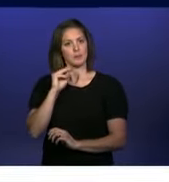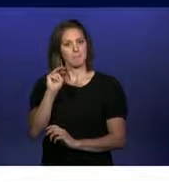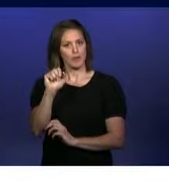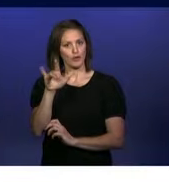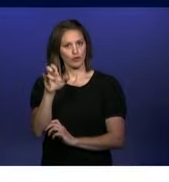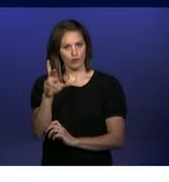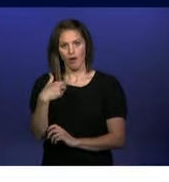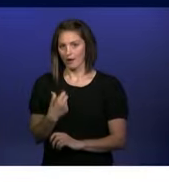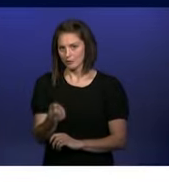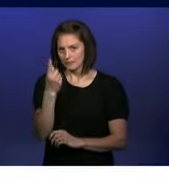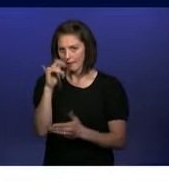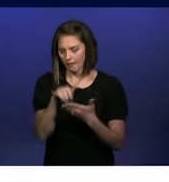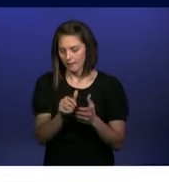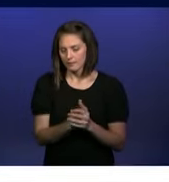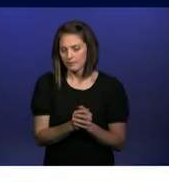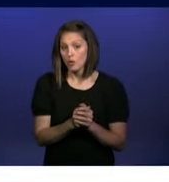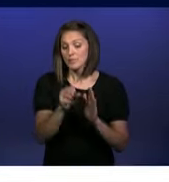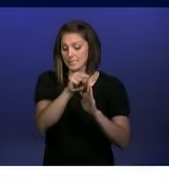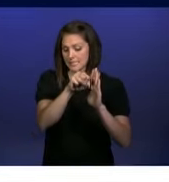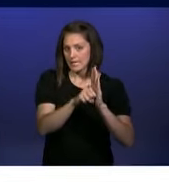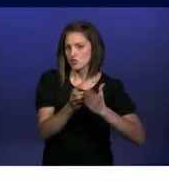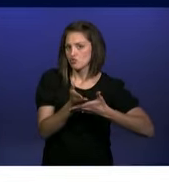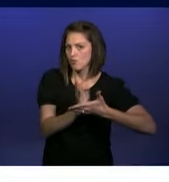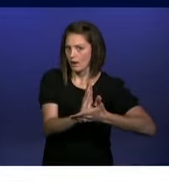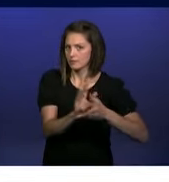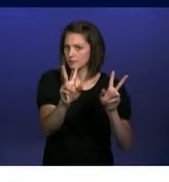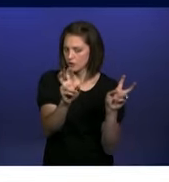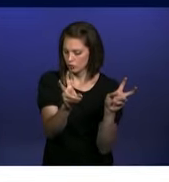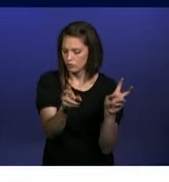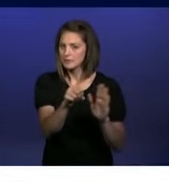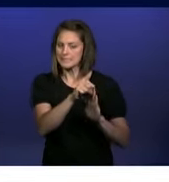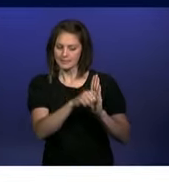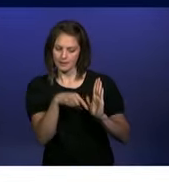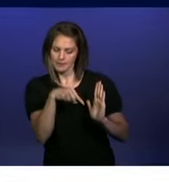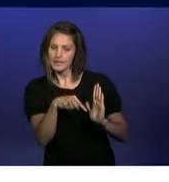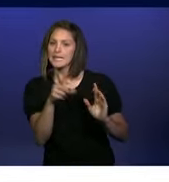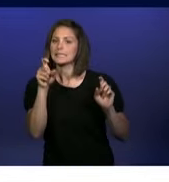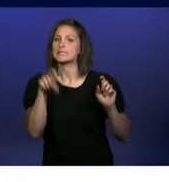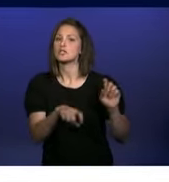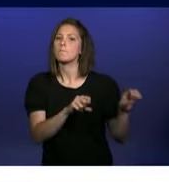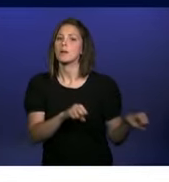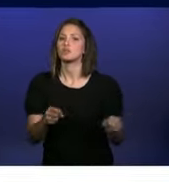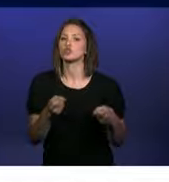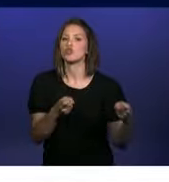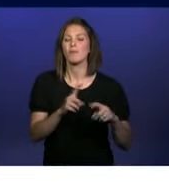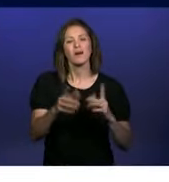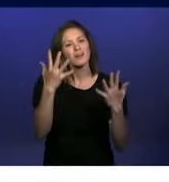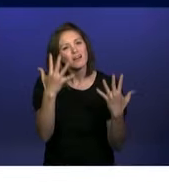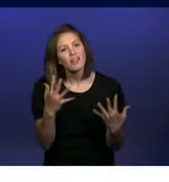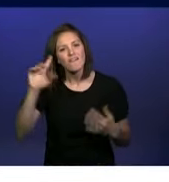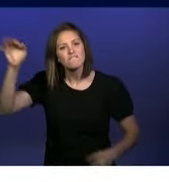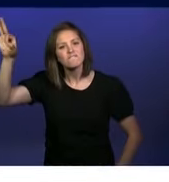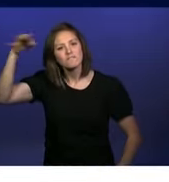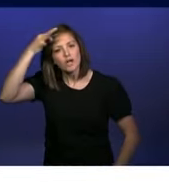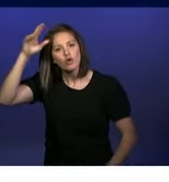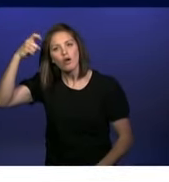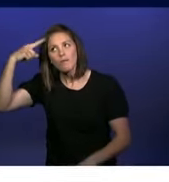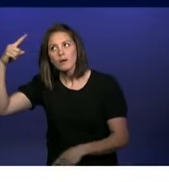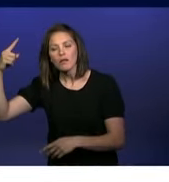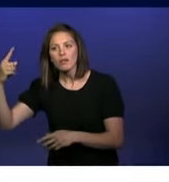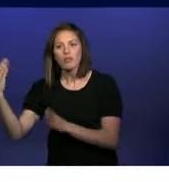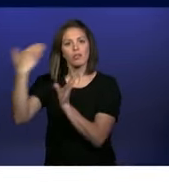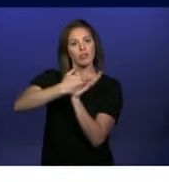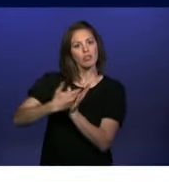this is a state's rights issue. This is something that the state needs to be able to control. But sadly, the federal government is in the way. And we haven't